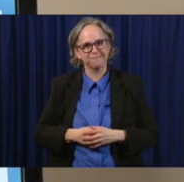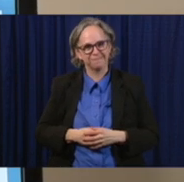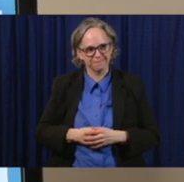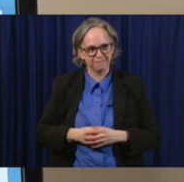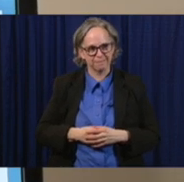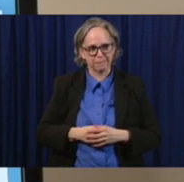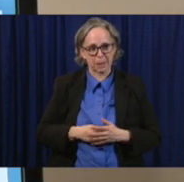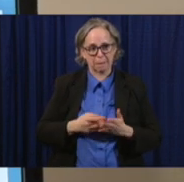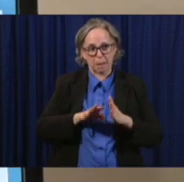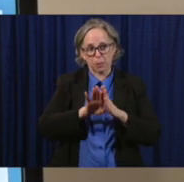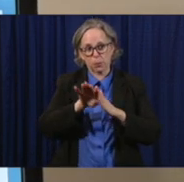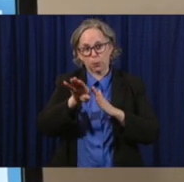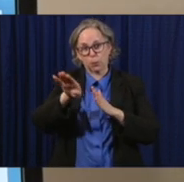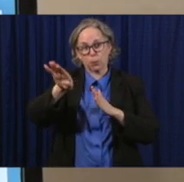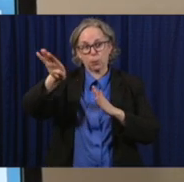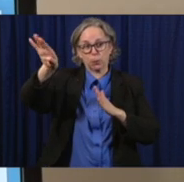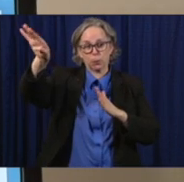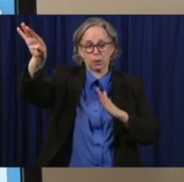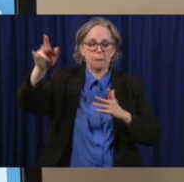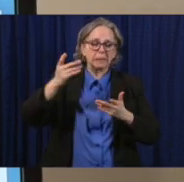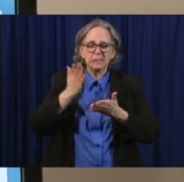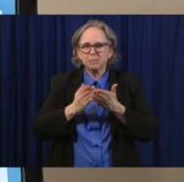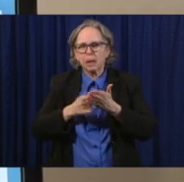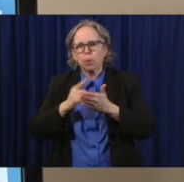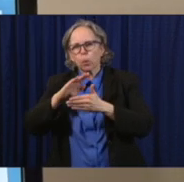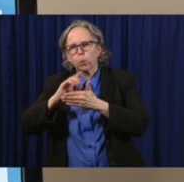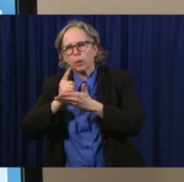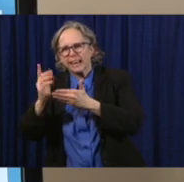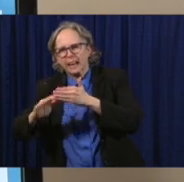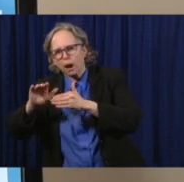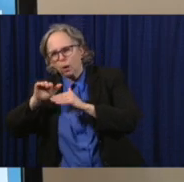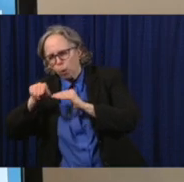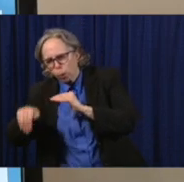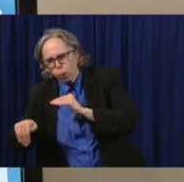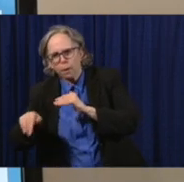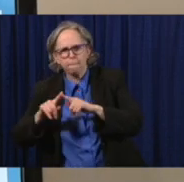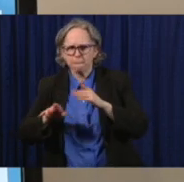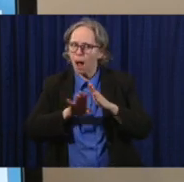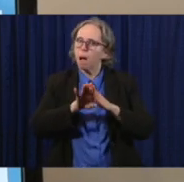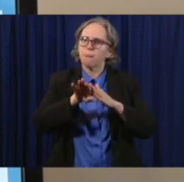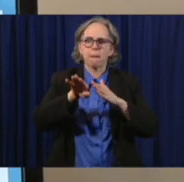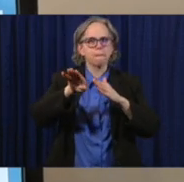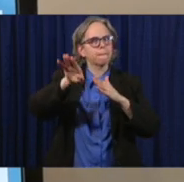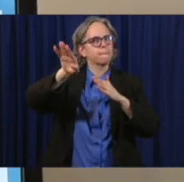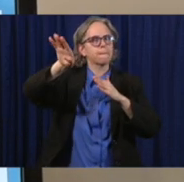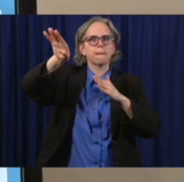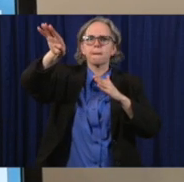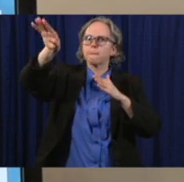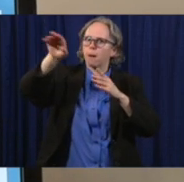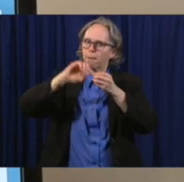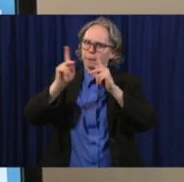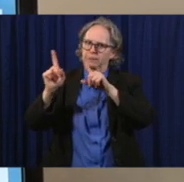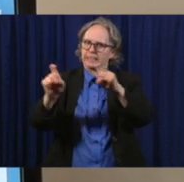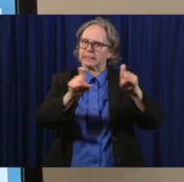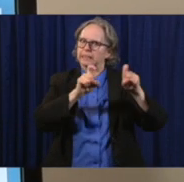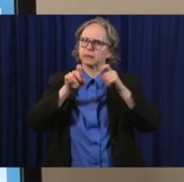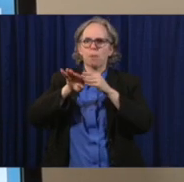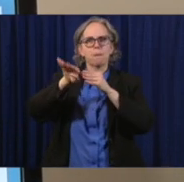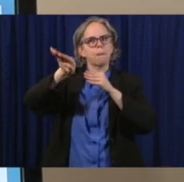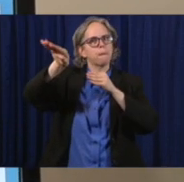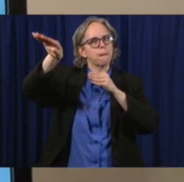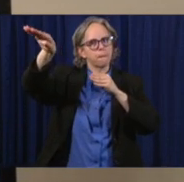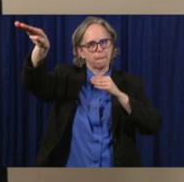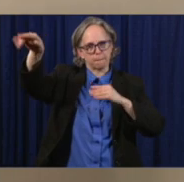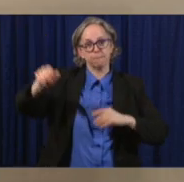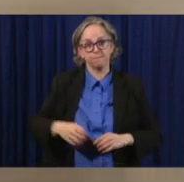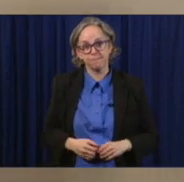weekend, Governor. Sometimes we see a few less tests, but we're still moving upwards in that area. I want to also